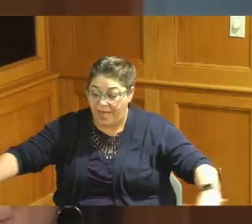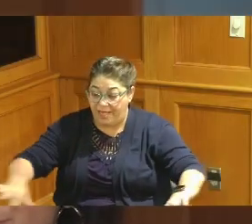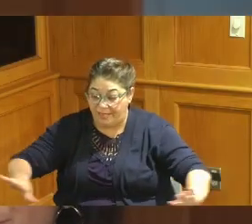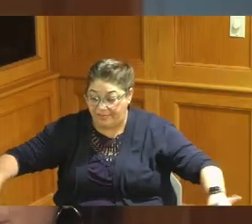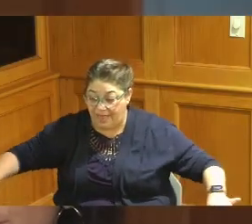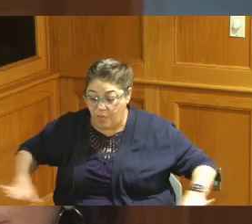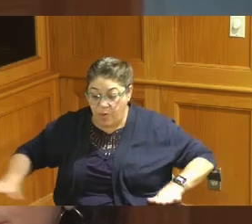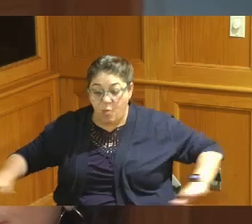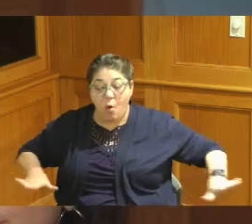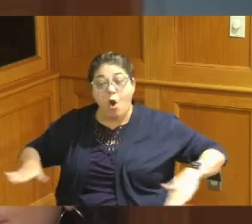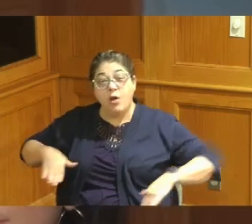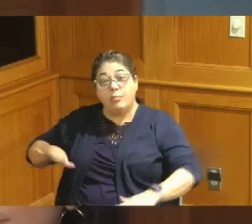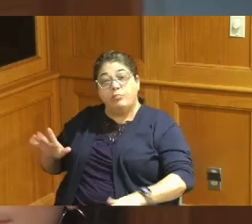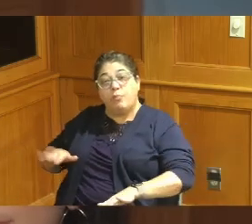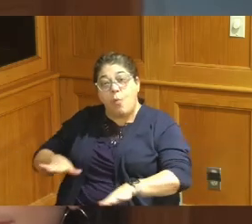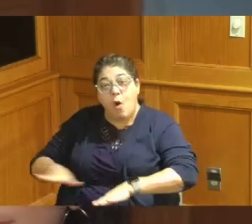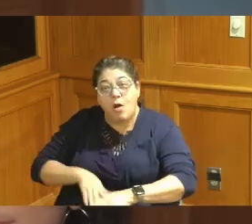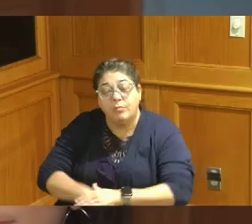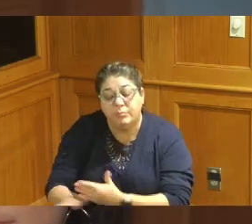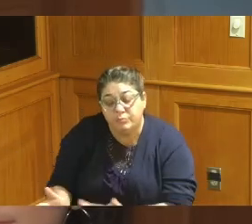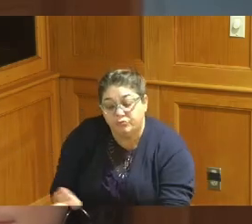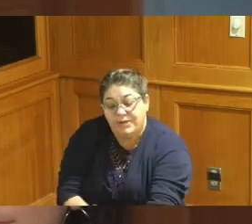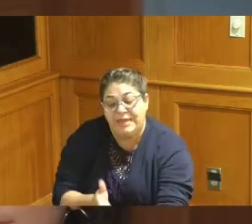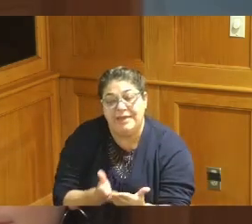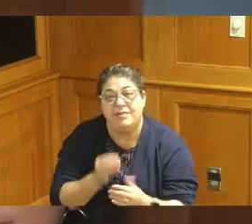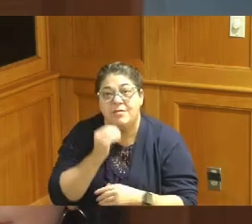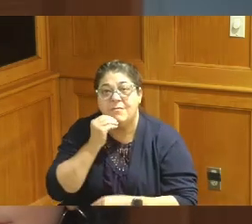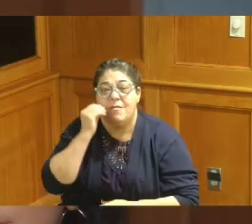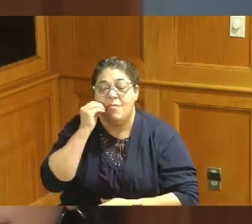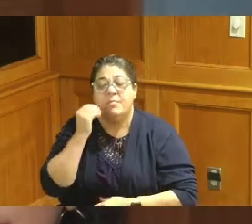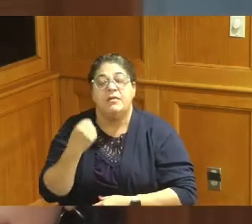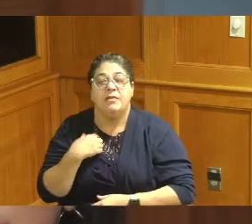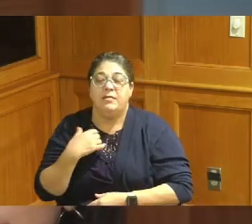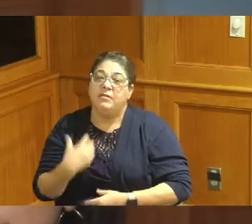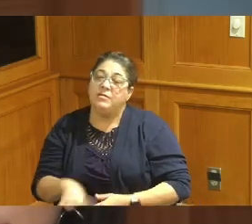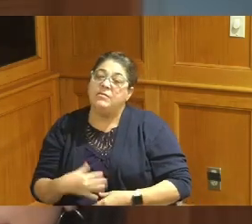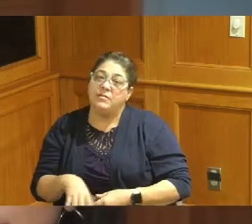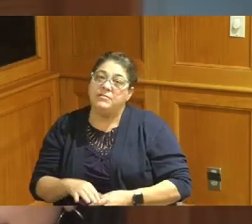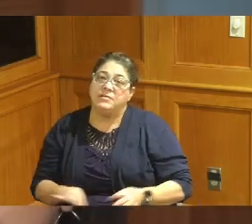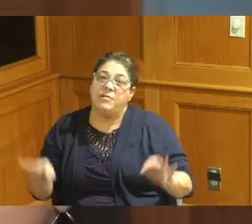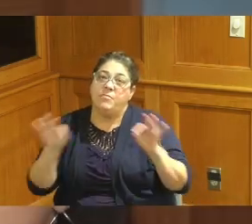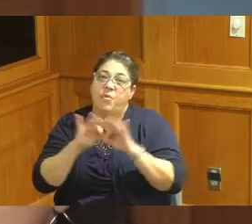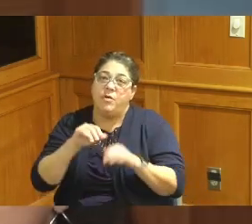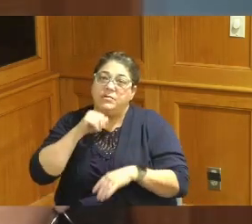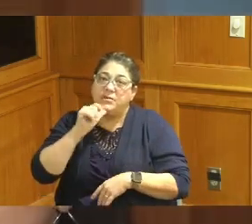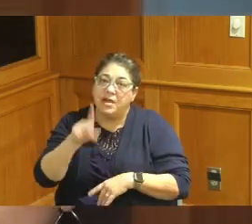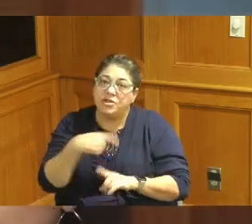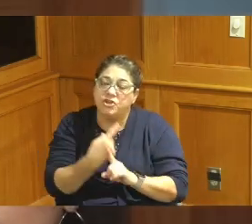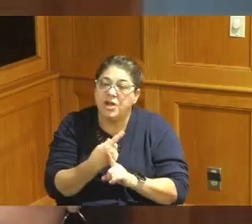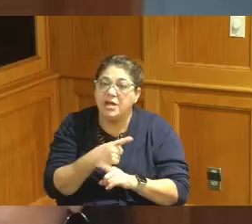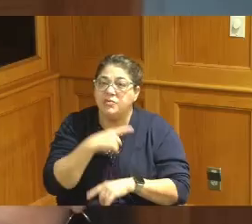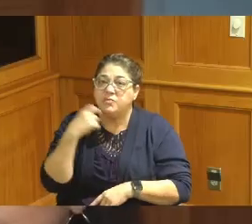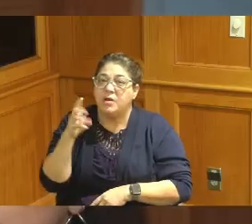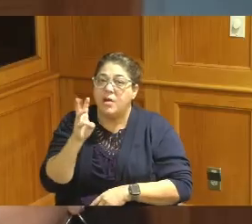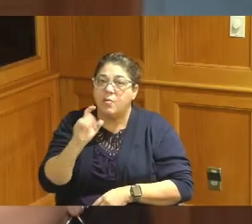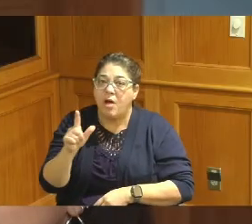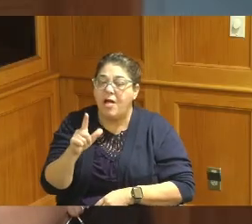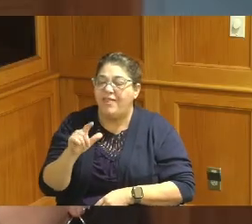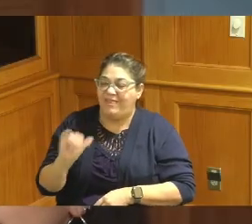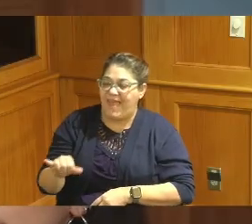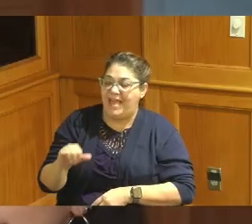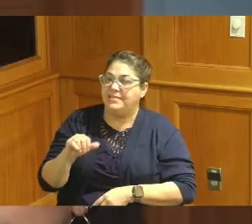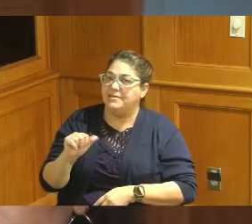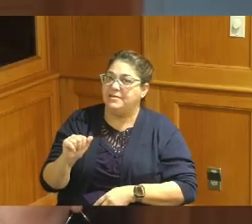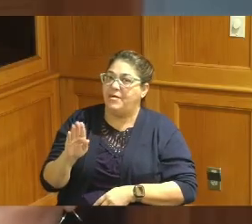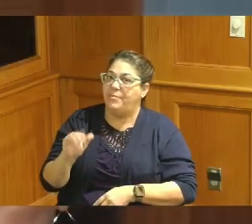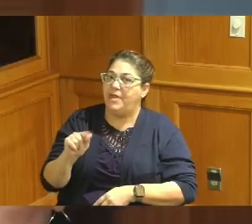as well. So there is a full opportunity to not just address the drywall. We're not doing the abatement process,